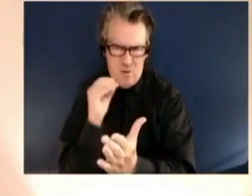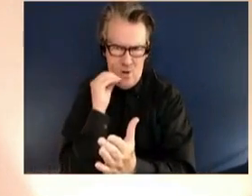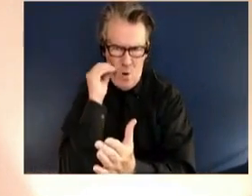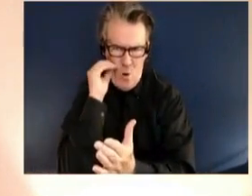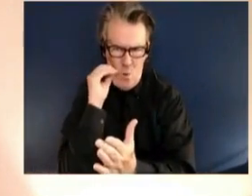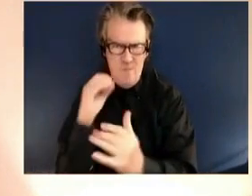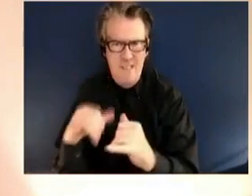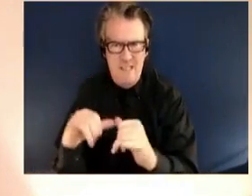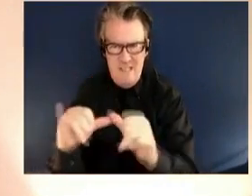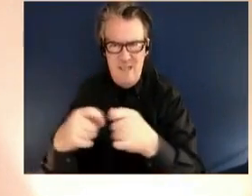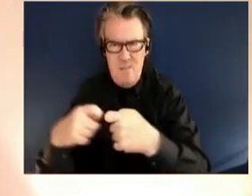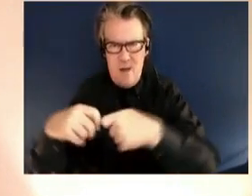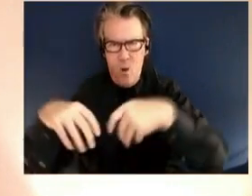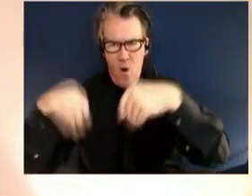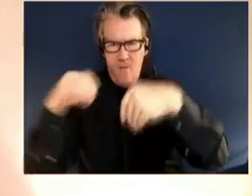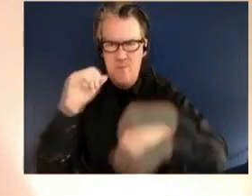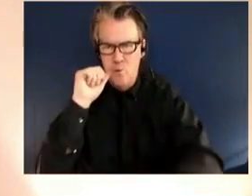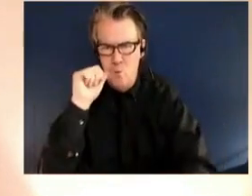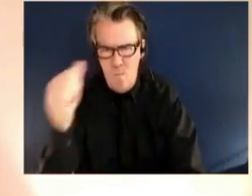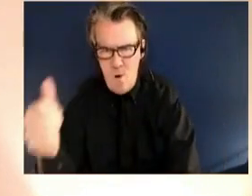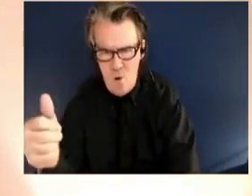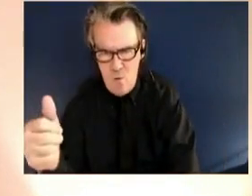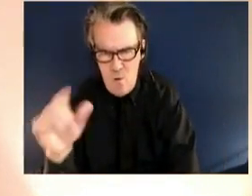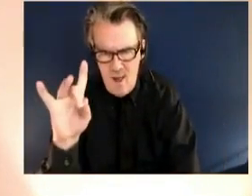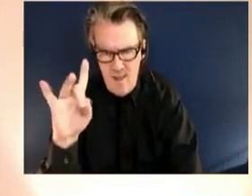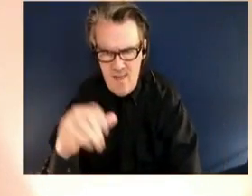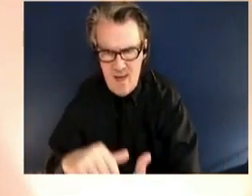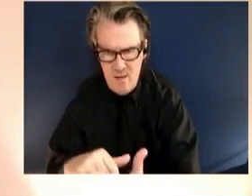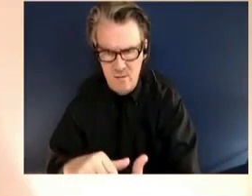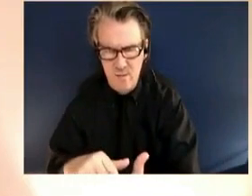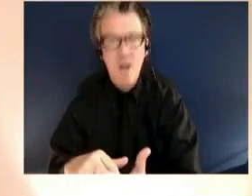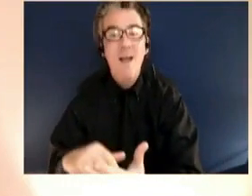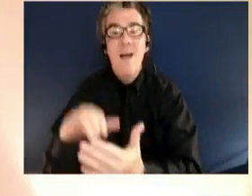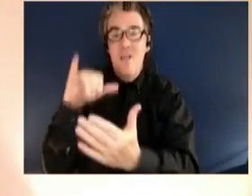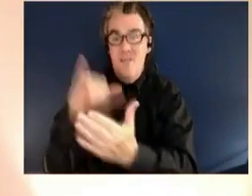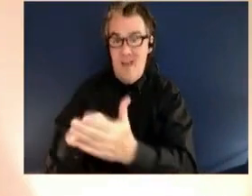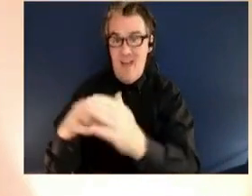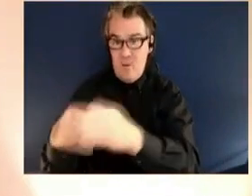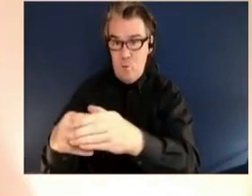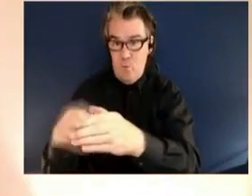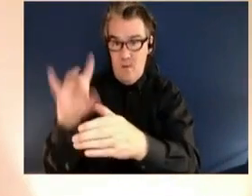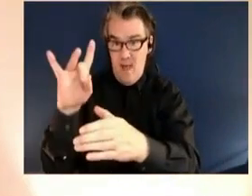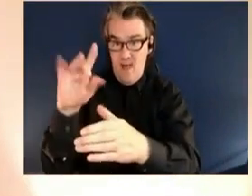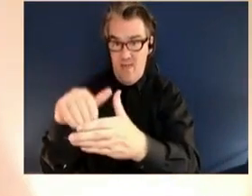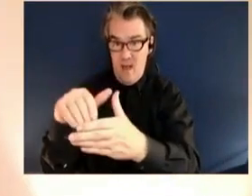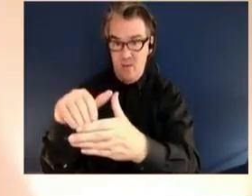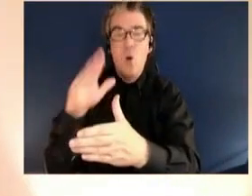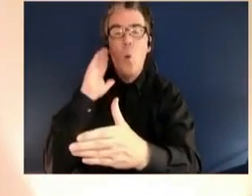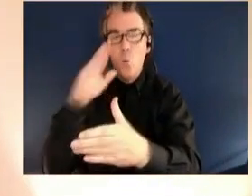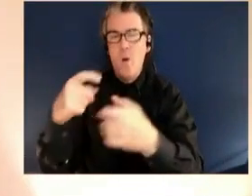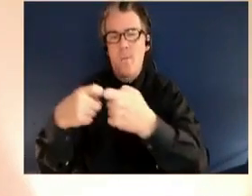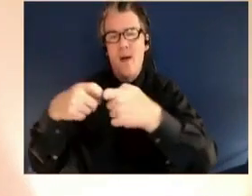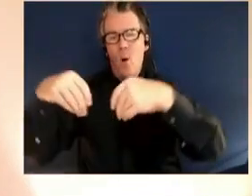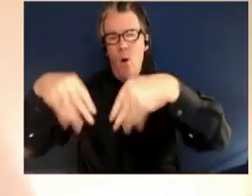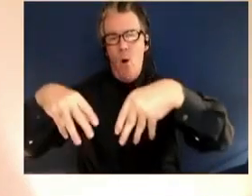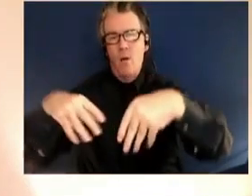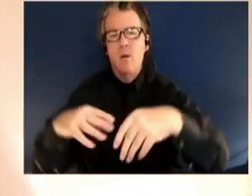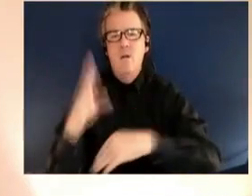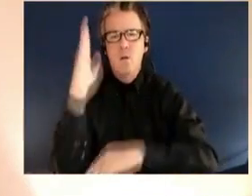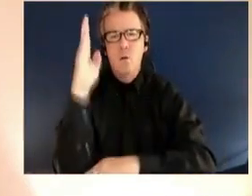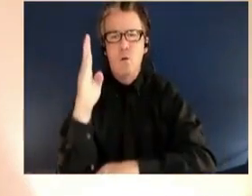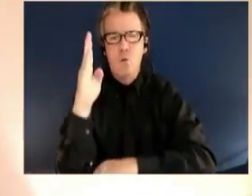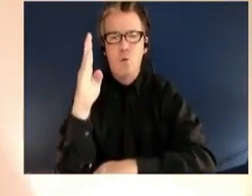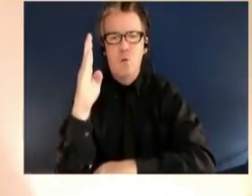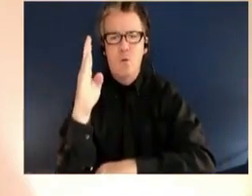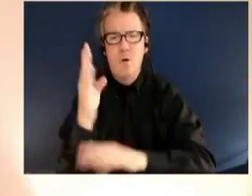restored to those customers right in the afternoon around noon. one of the drivers for